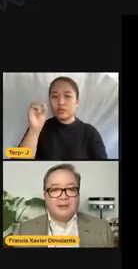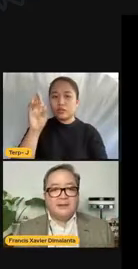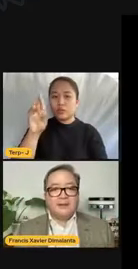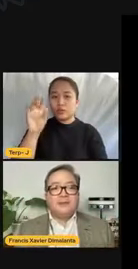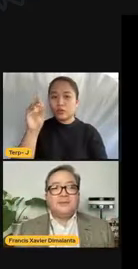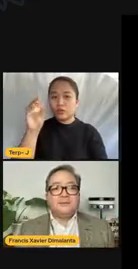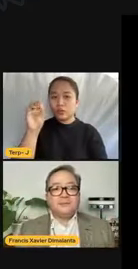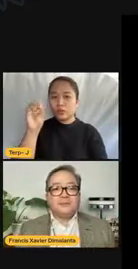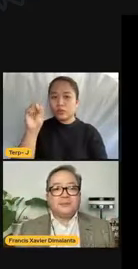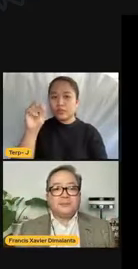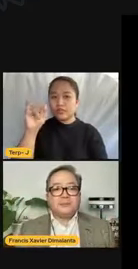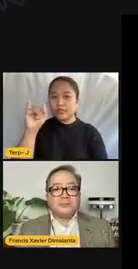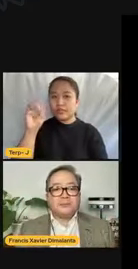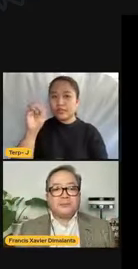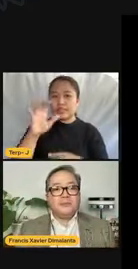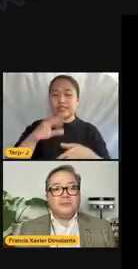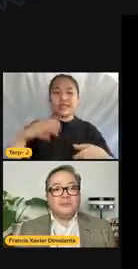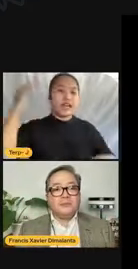back.